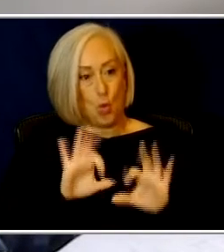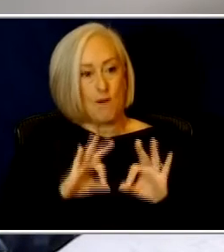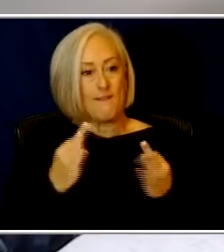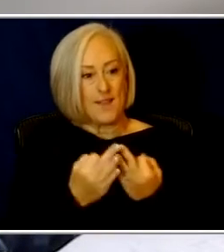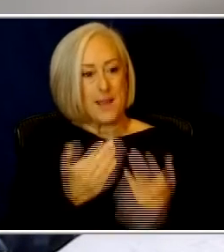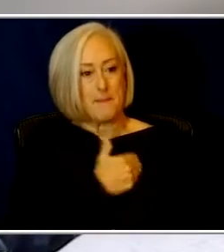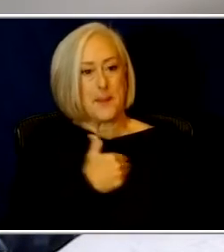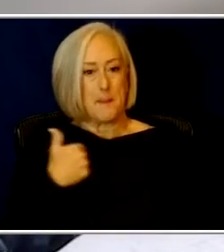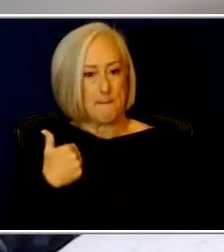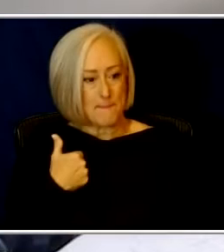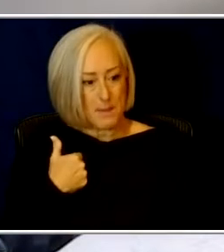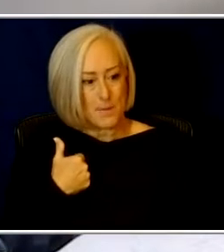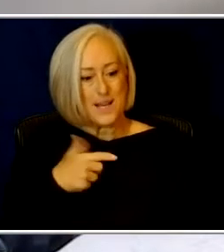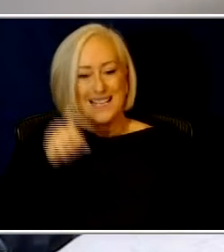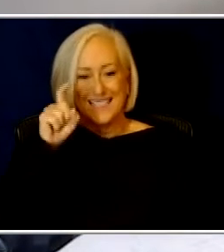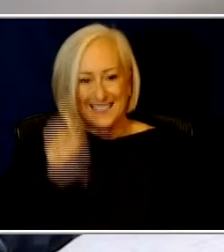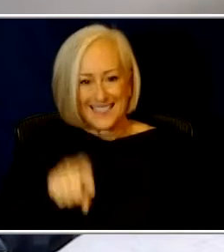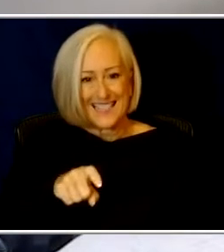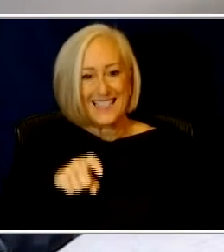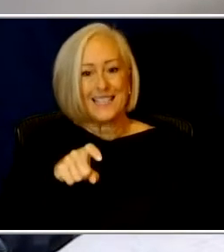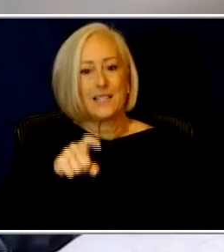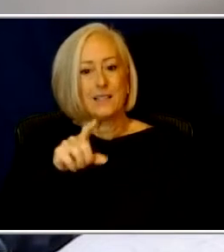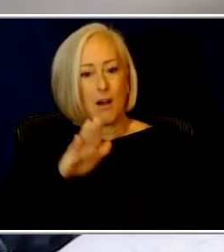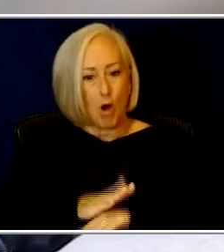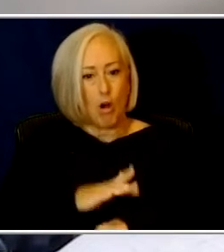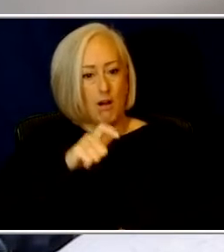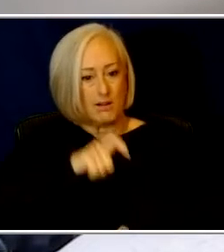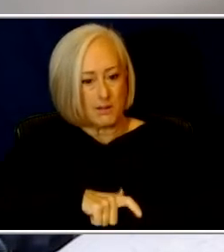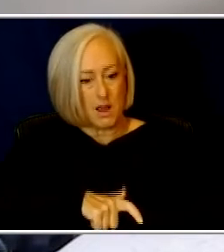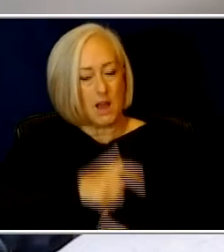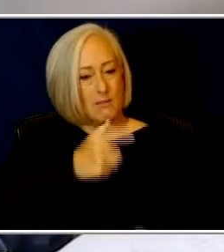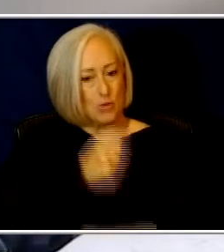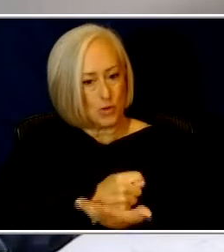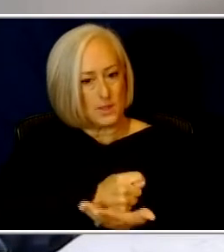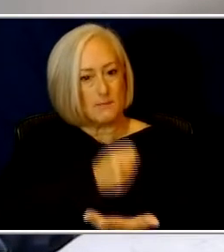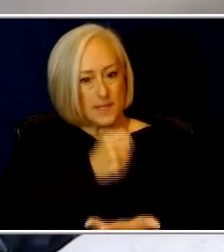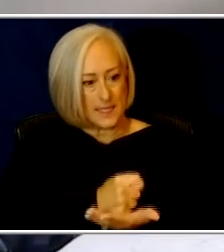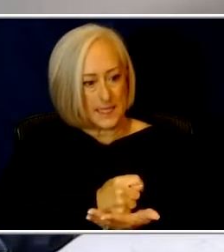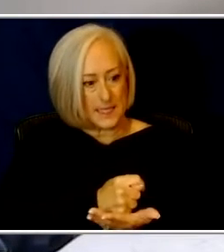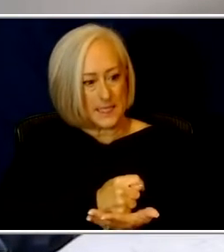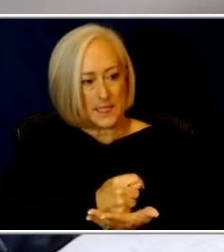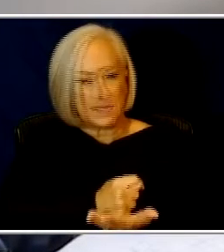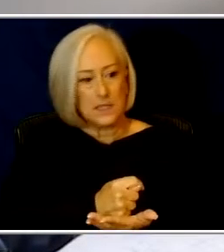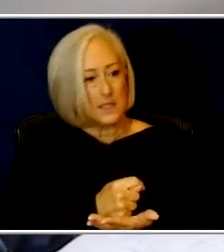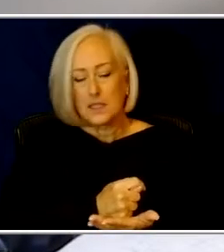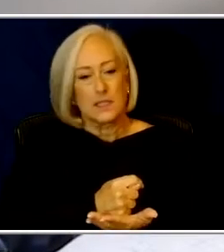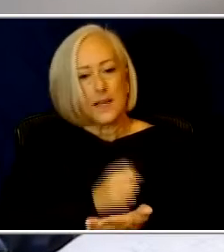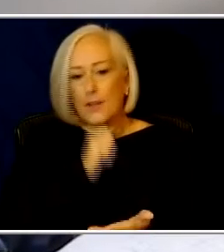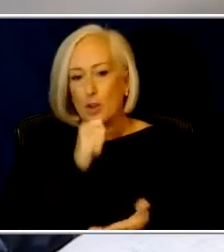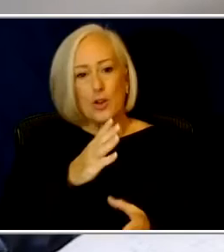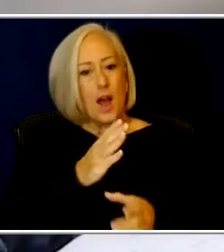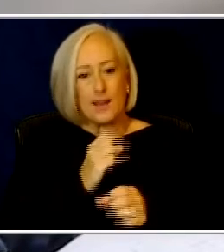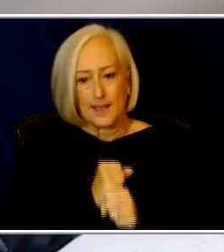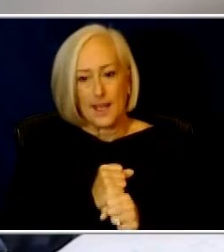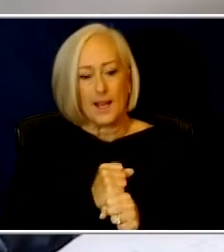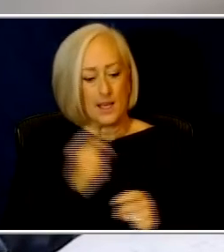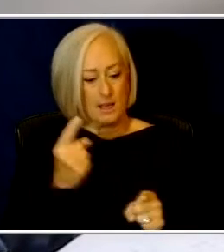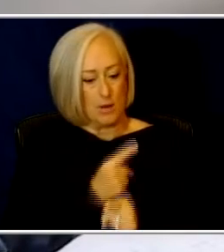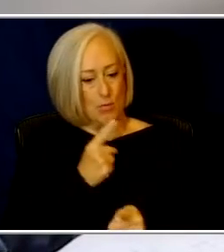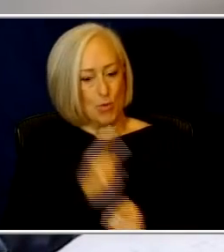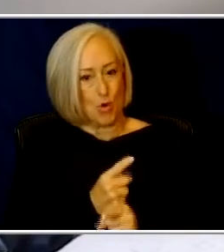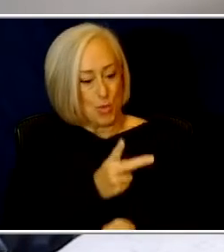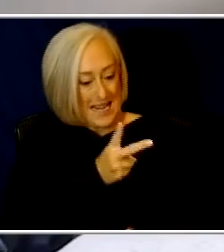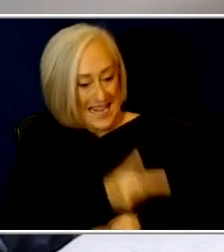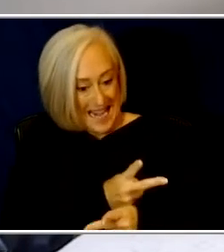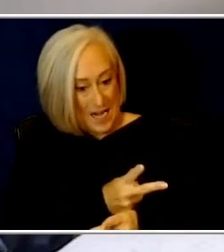and they need a time-sensitive treatment, and they're not getting the quality of care based on